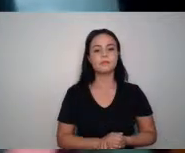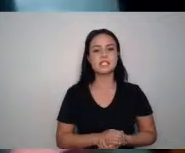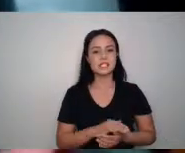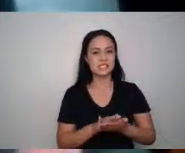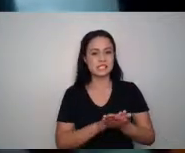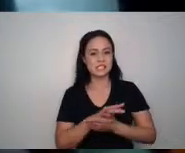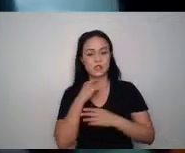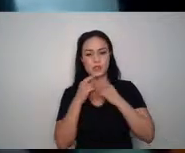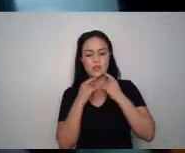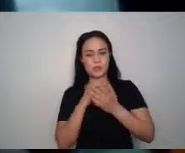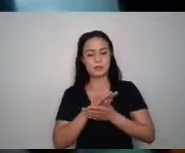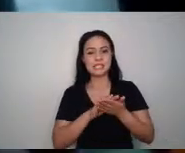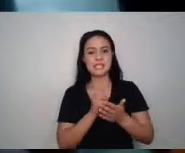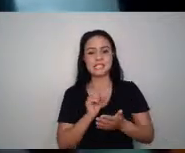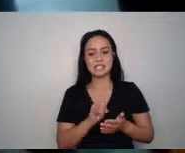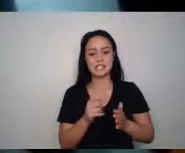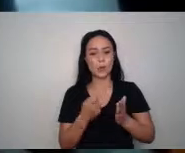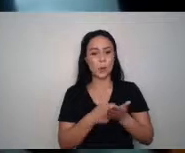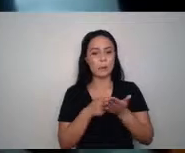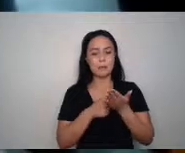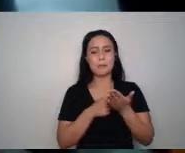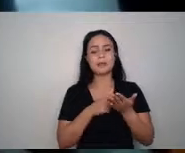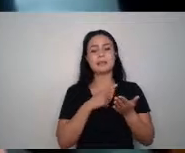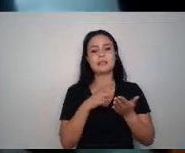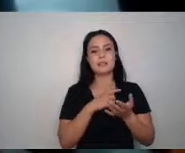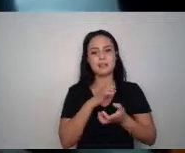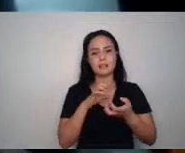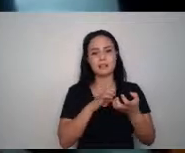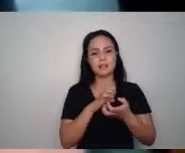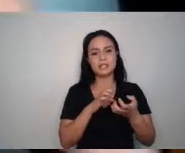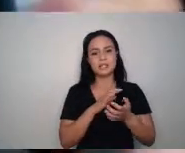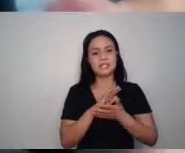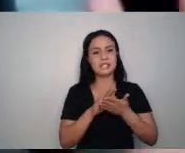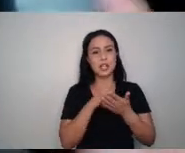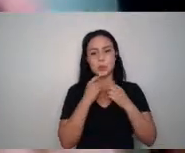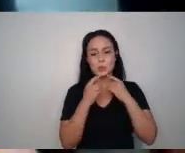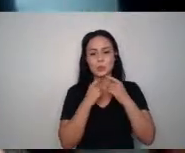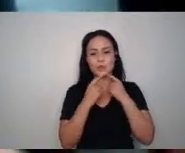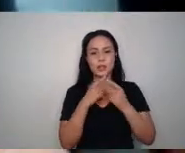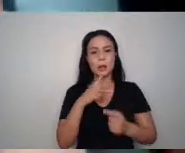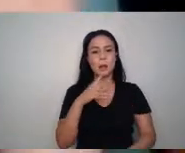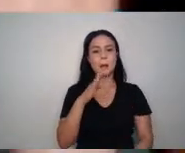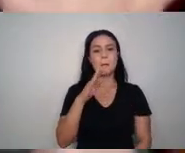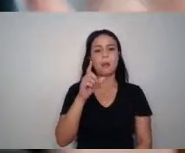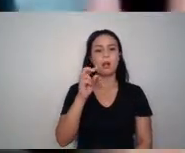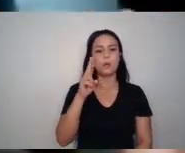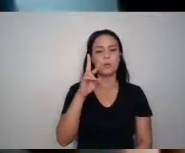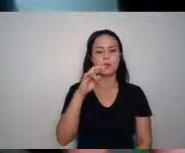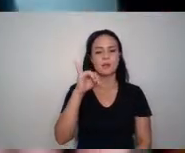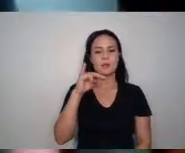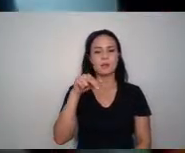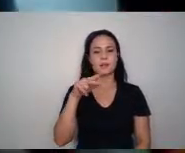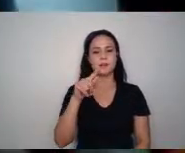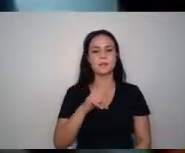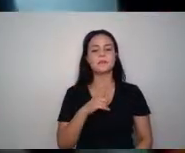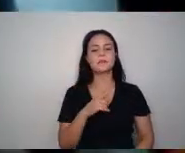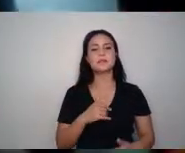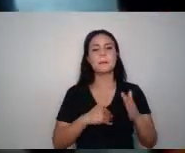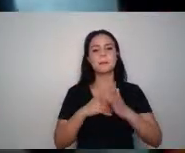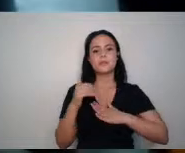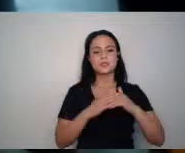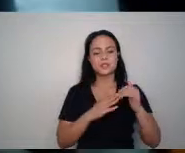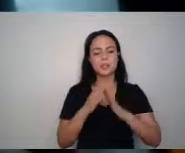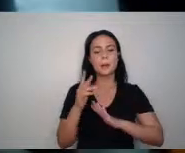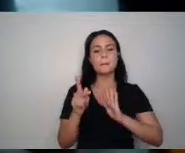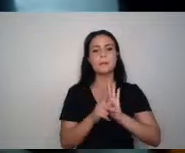female workers. And if they do not have this break, they'll have technological stress and